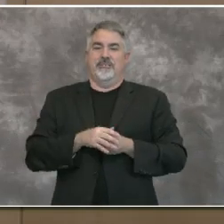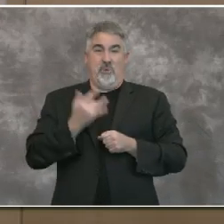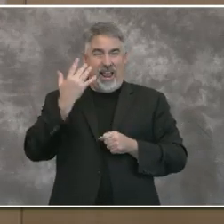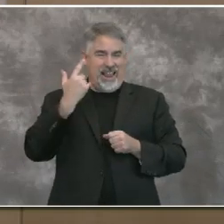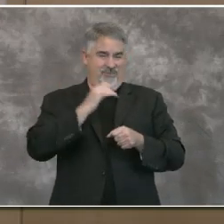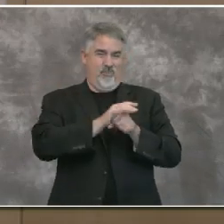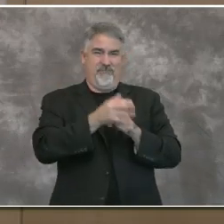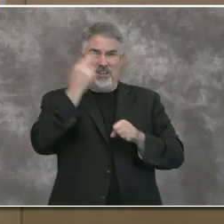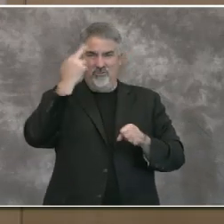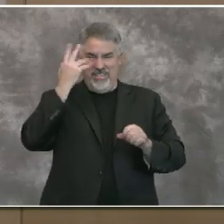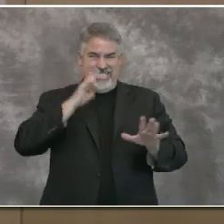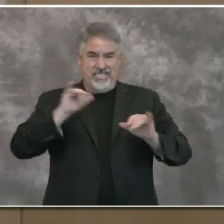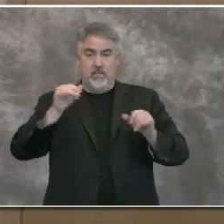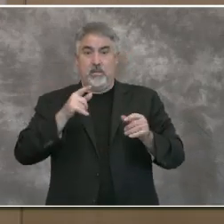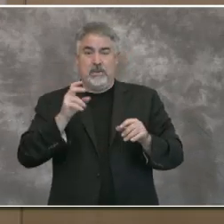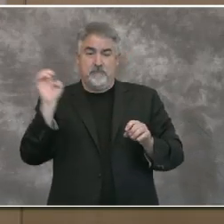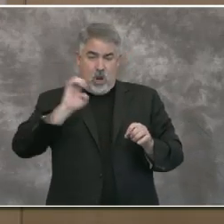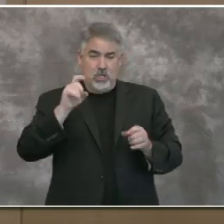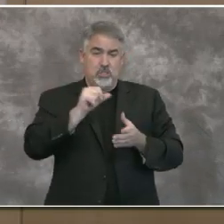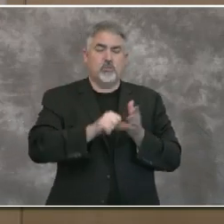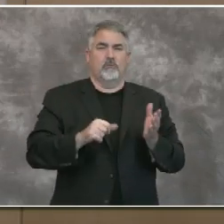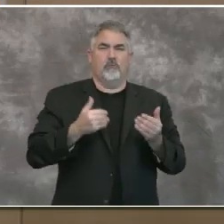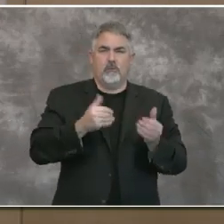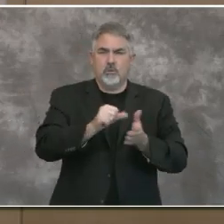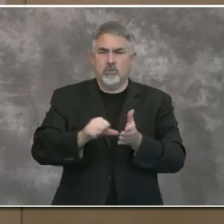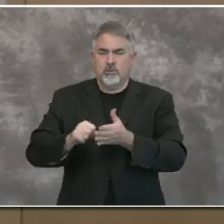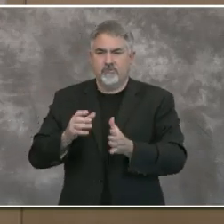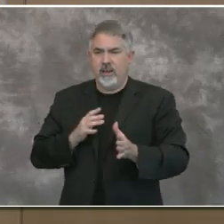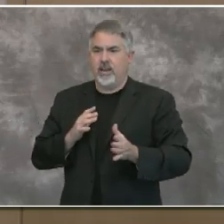or patients. The capacity